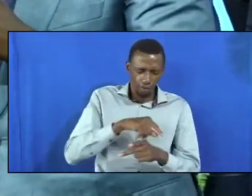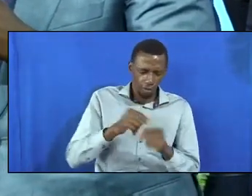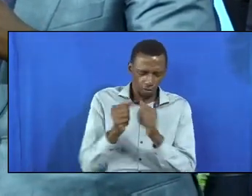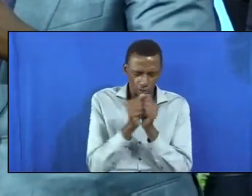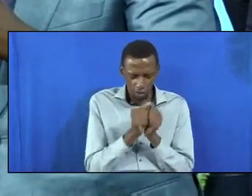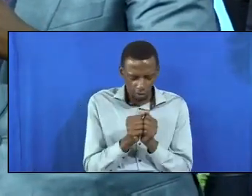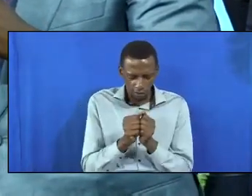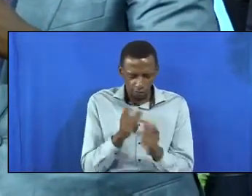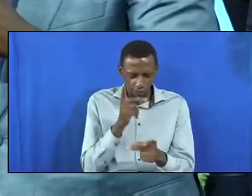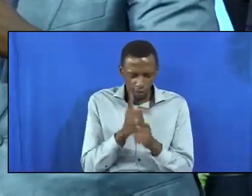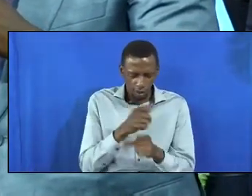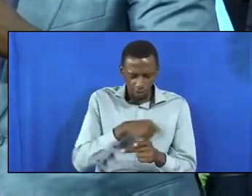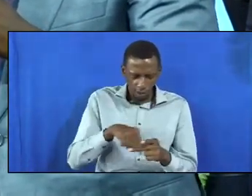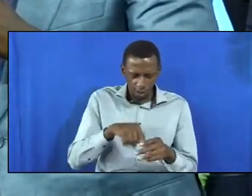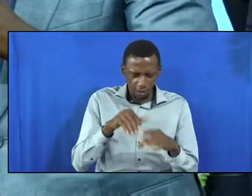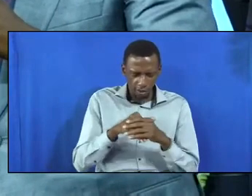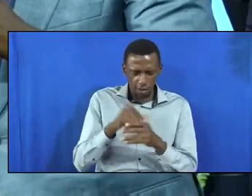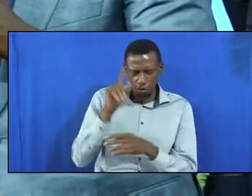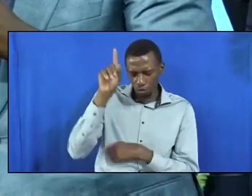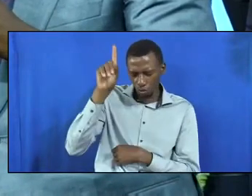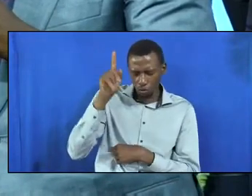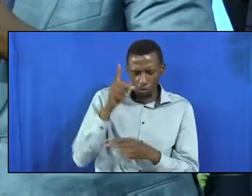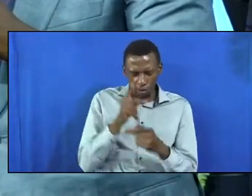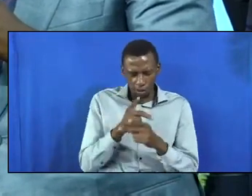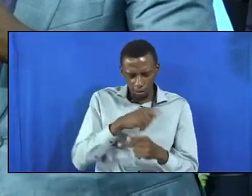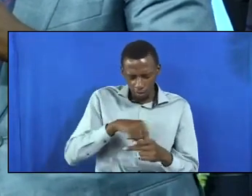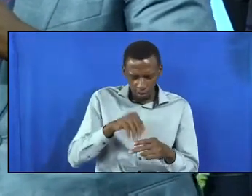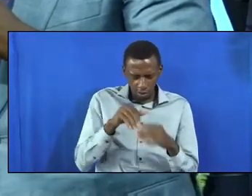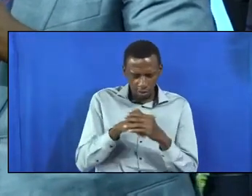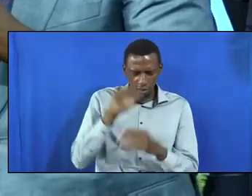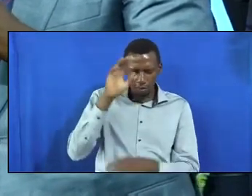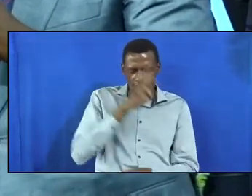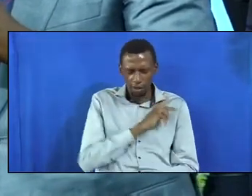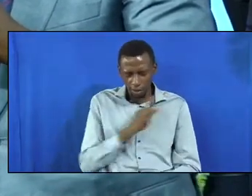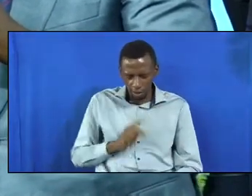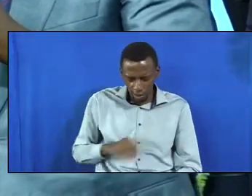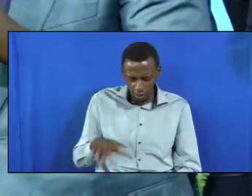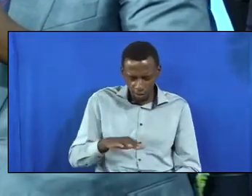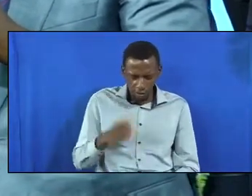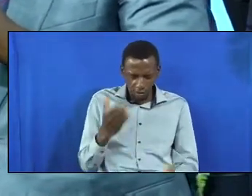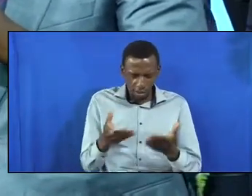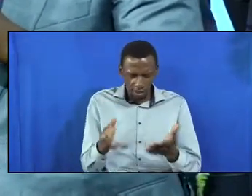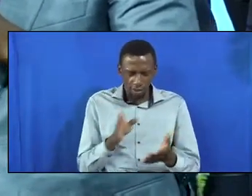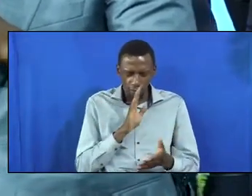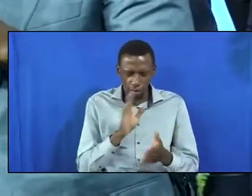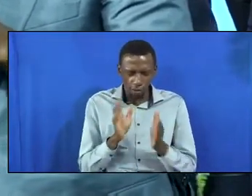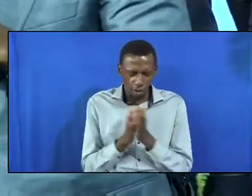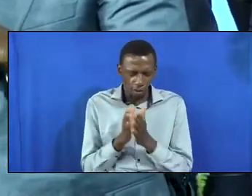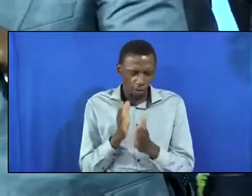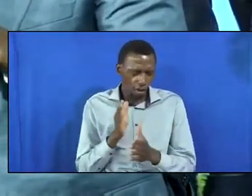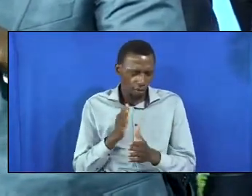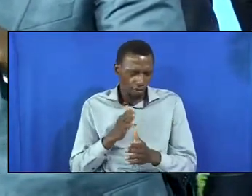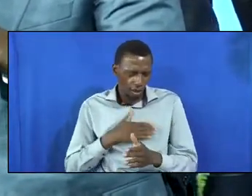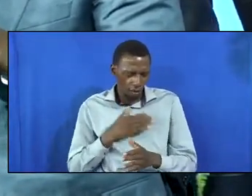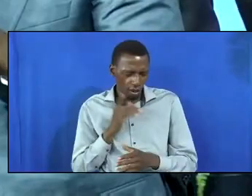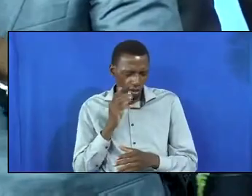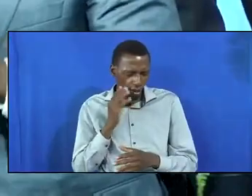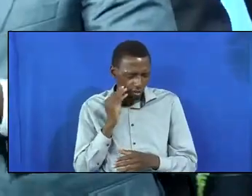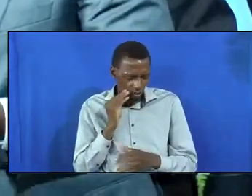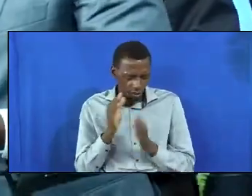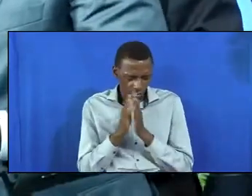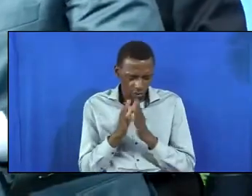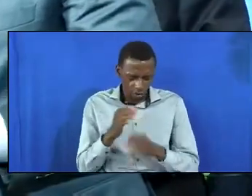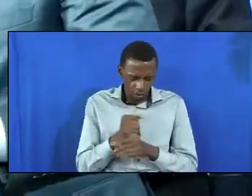in you and keep us in your kingdom. May this be your experience, we pray and trust in Jesus' name.